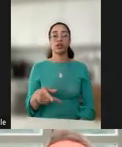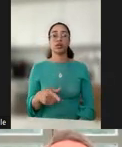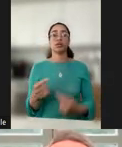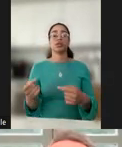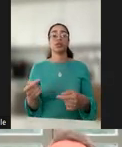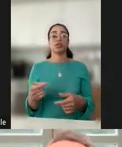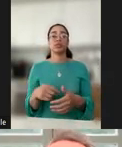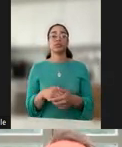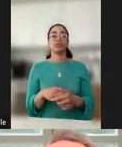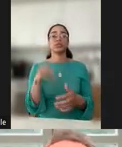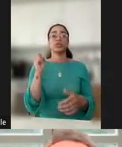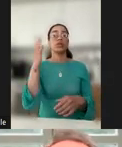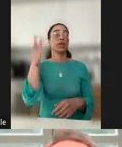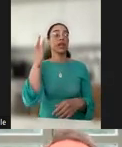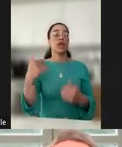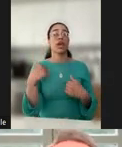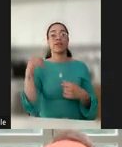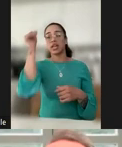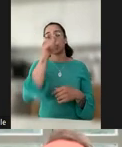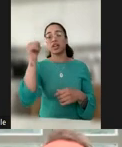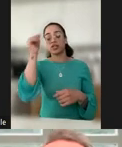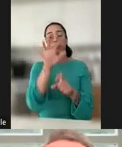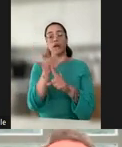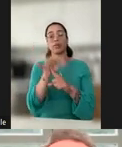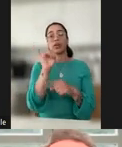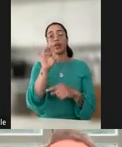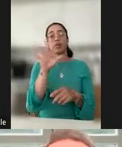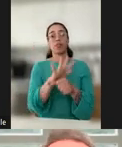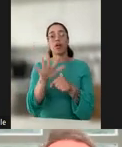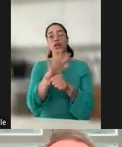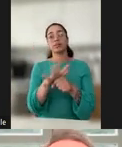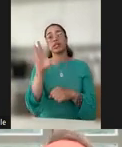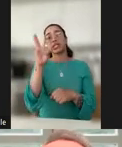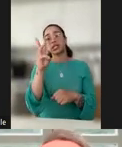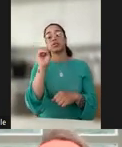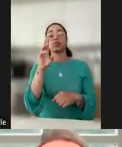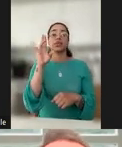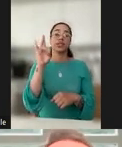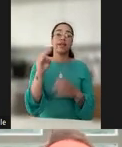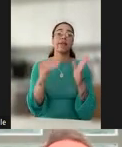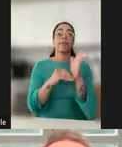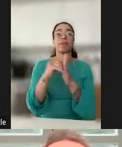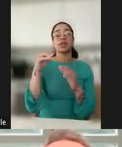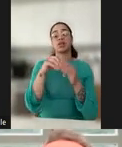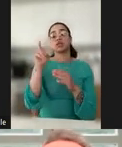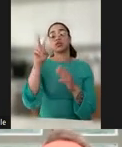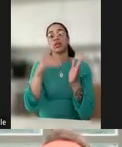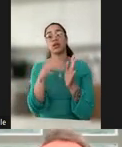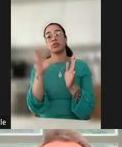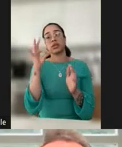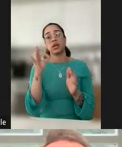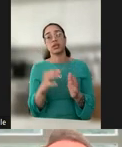an Asian population of approximately 6.7 million in 2019, by far